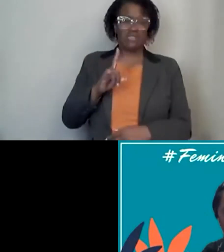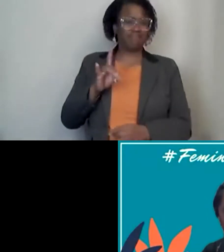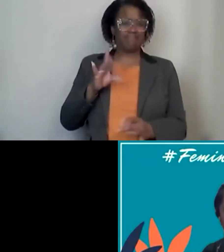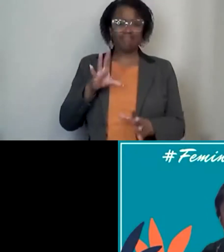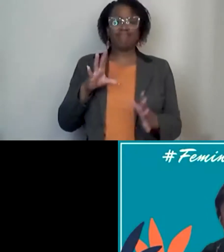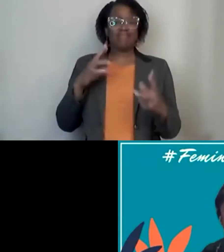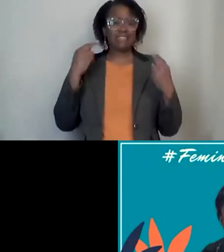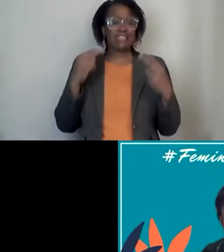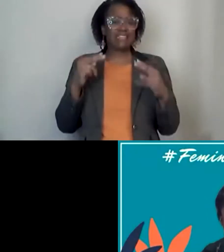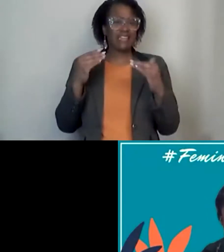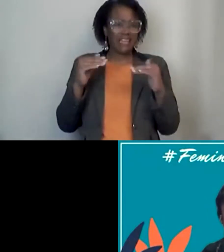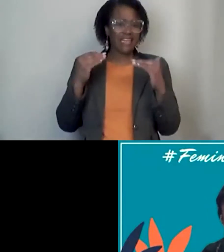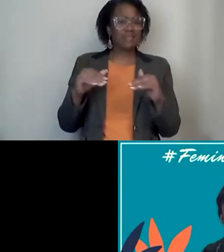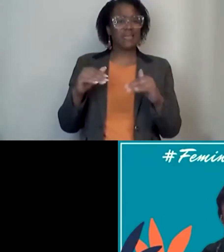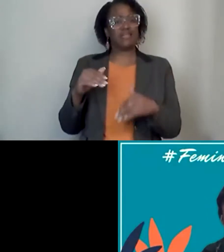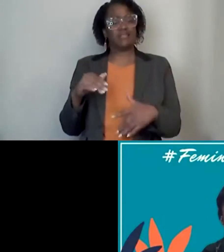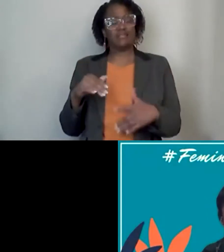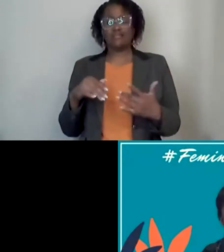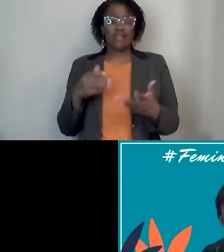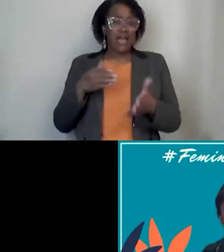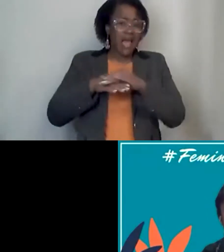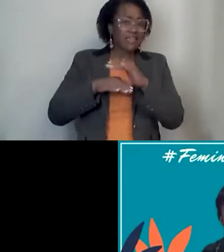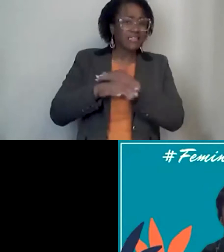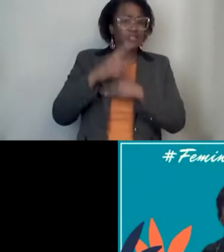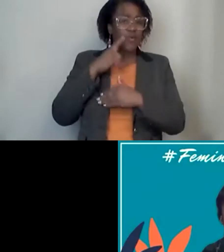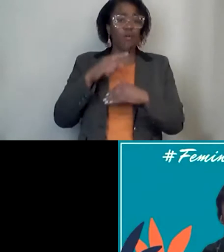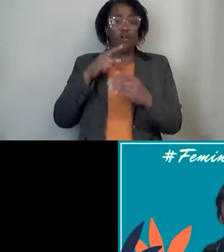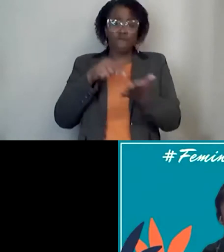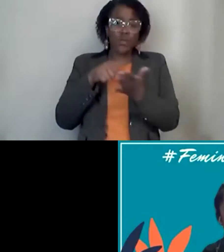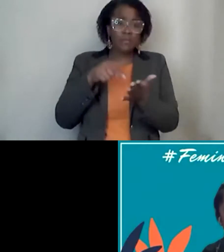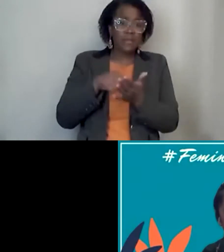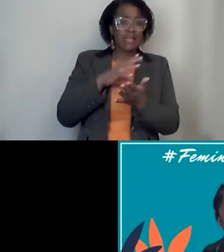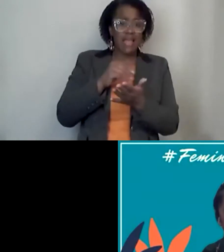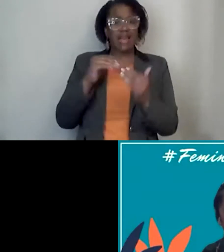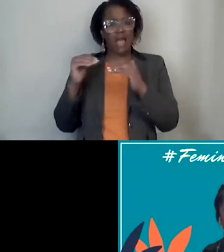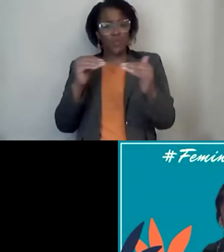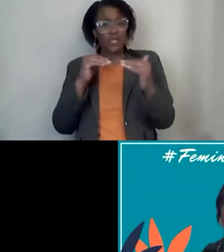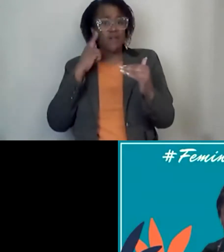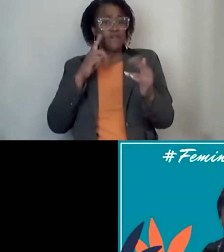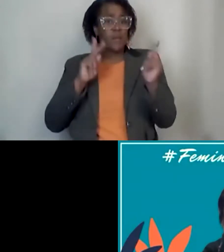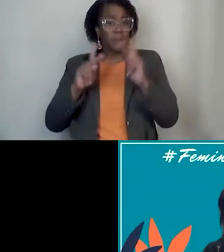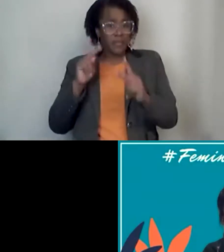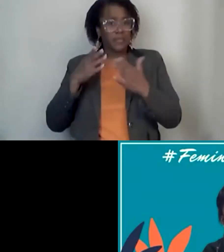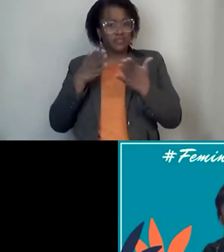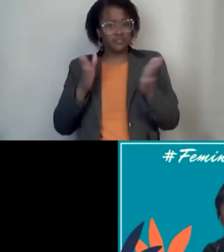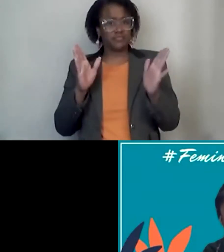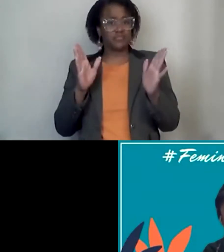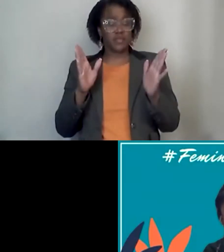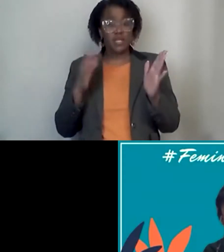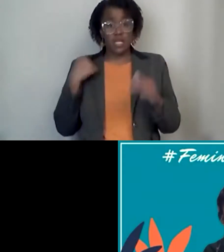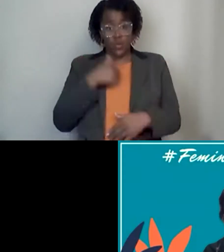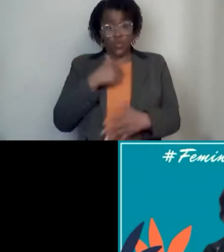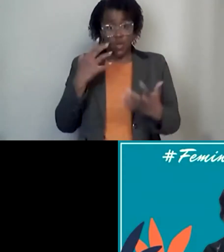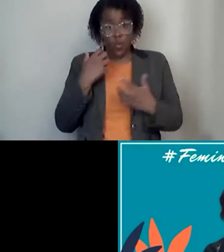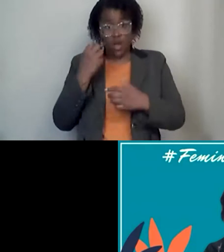constrain and block access, affordability, and equity to the public domain. So in calling for a feminist economy, we